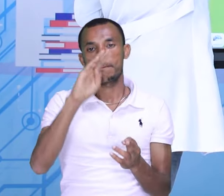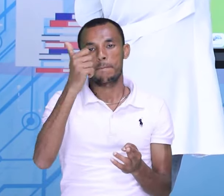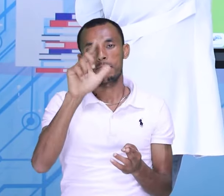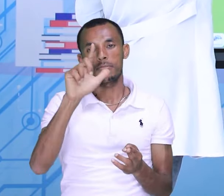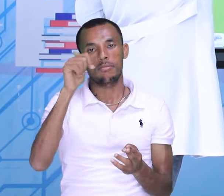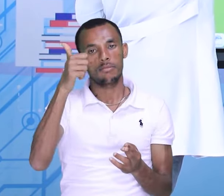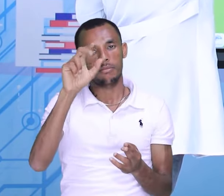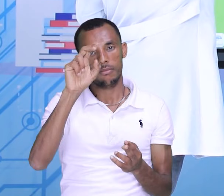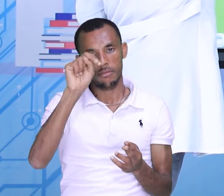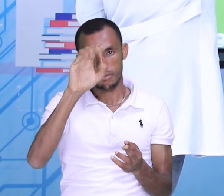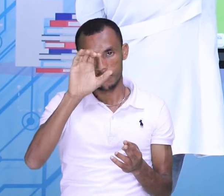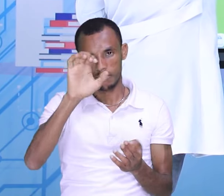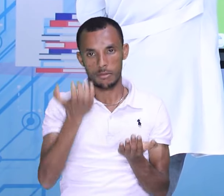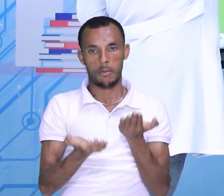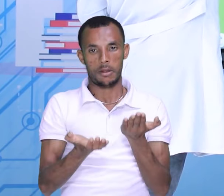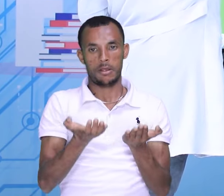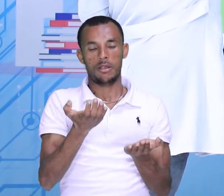redox